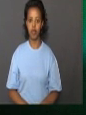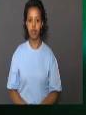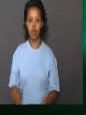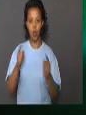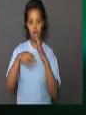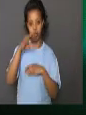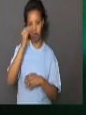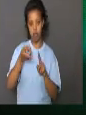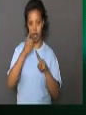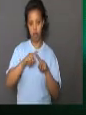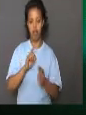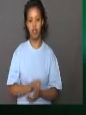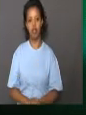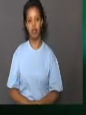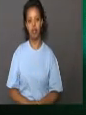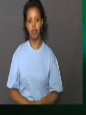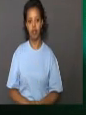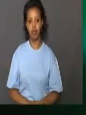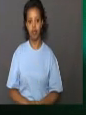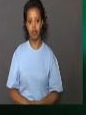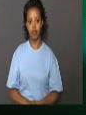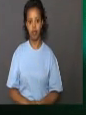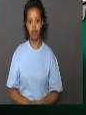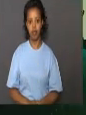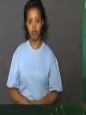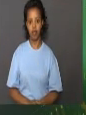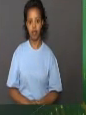Let's get back to our lesson.